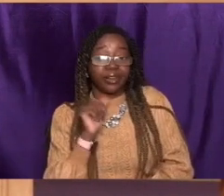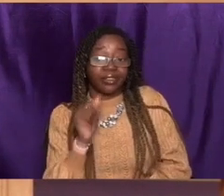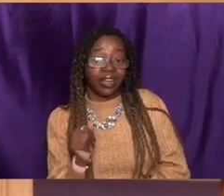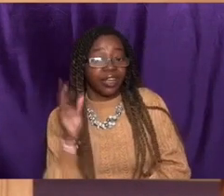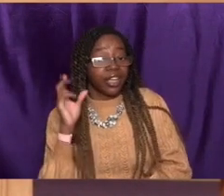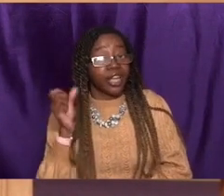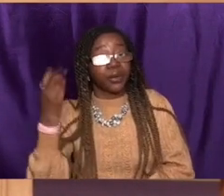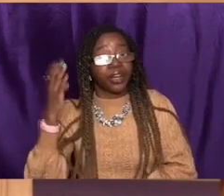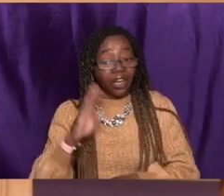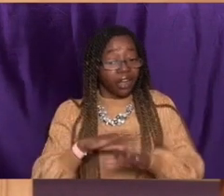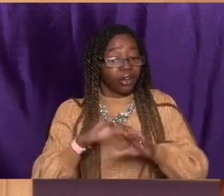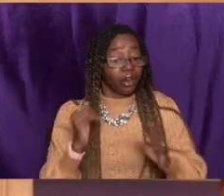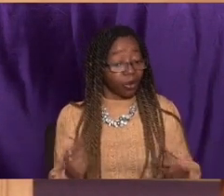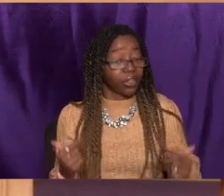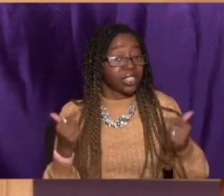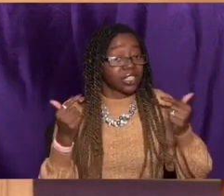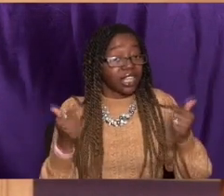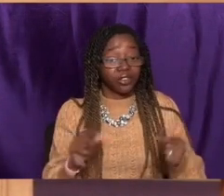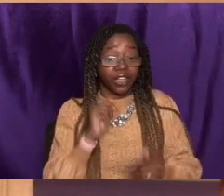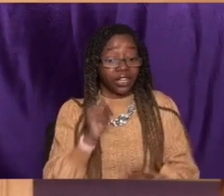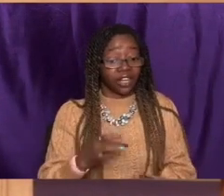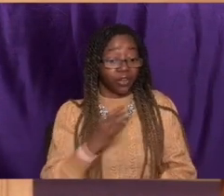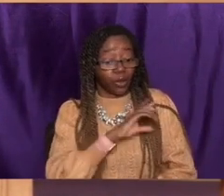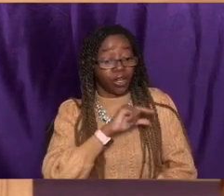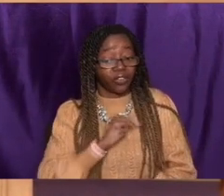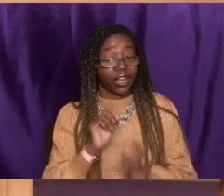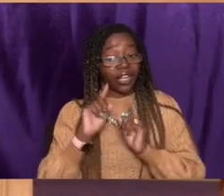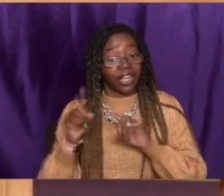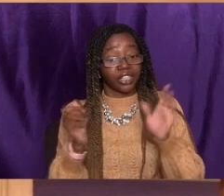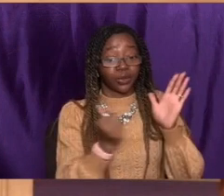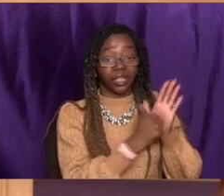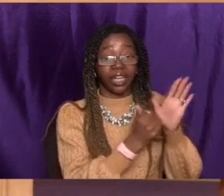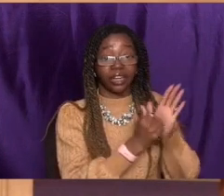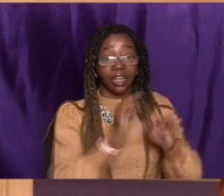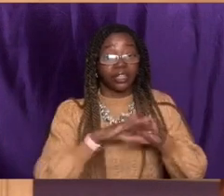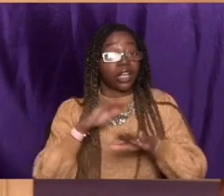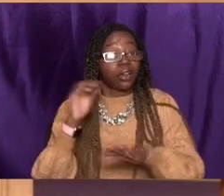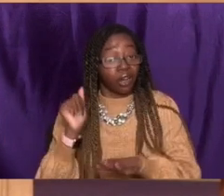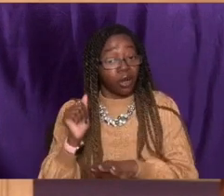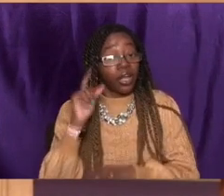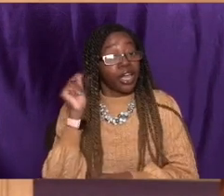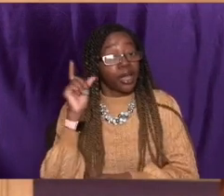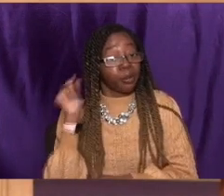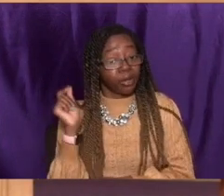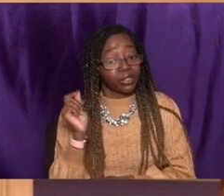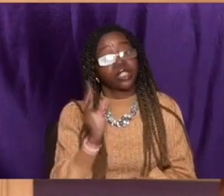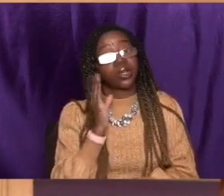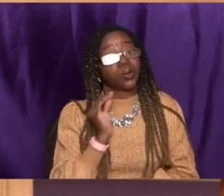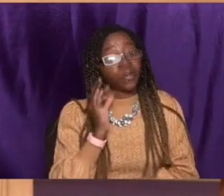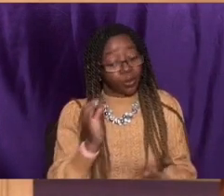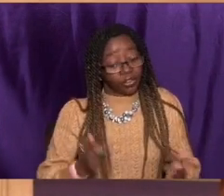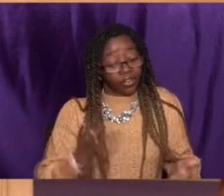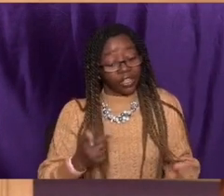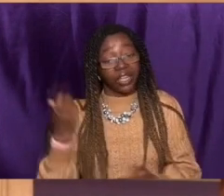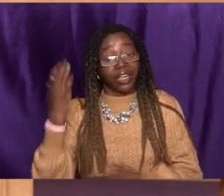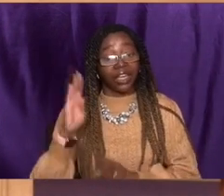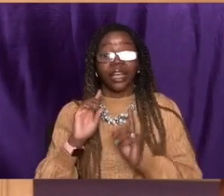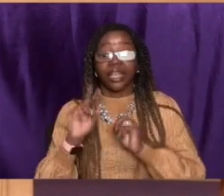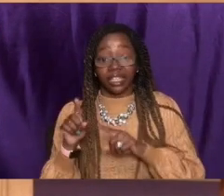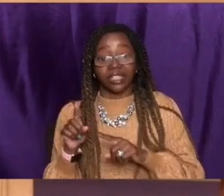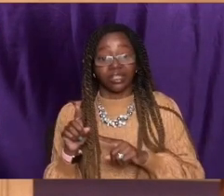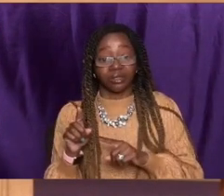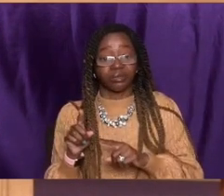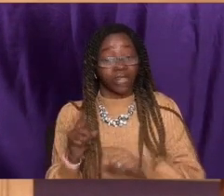hearing God calling his life, but he didn't feel qualified to answer that knock, that call. And Moses faced the feeling, and God had an answer for him.